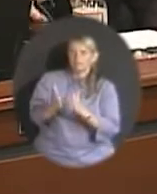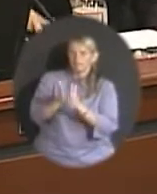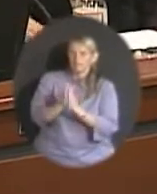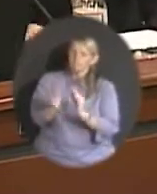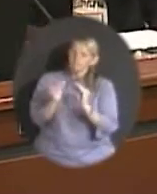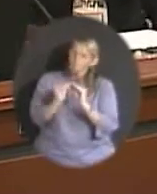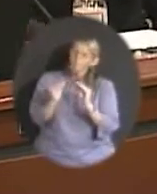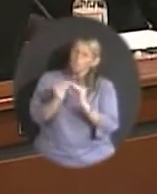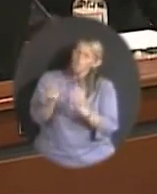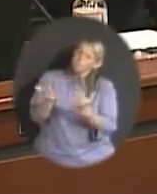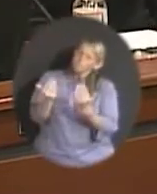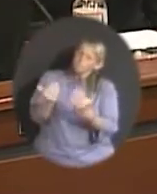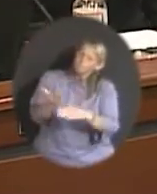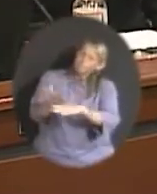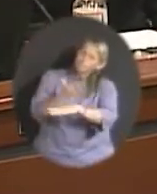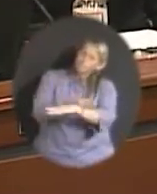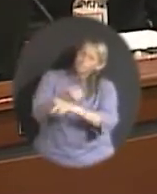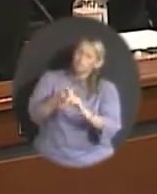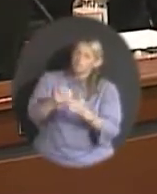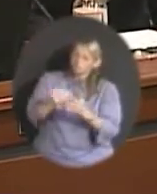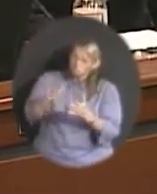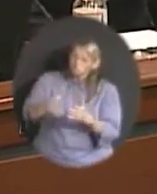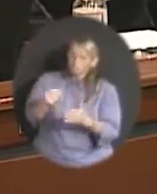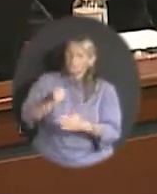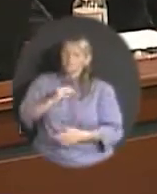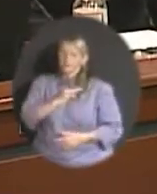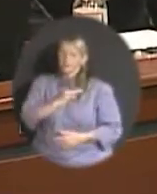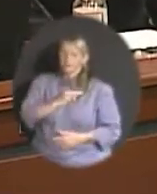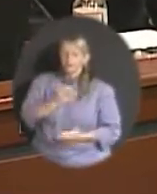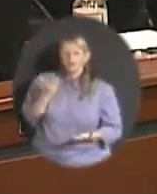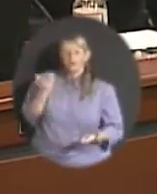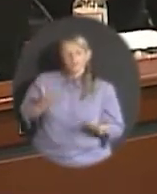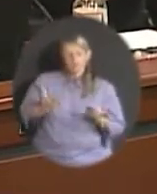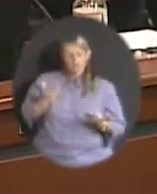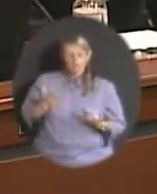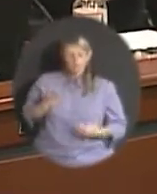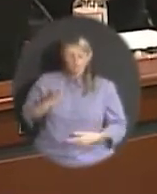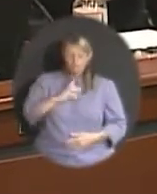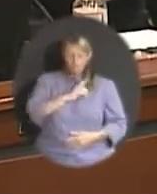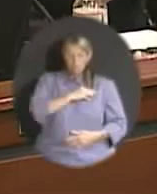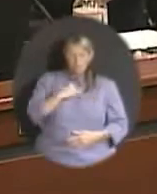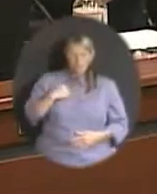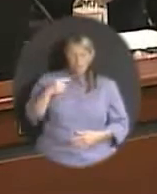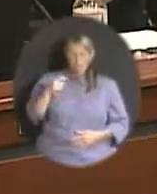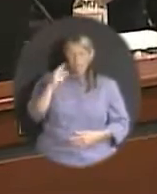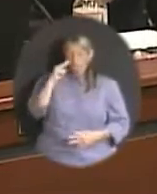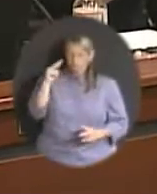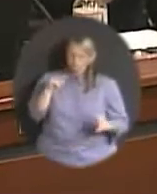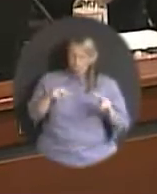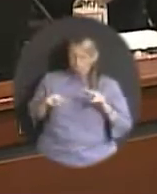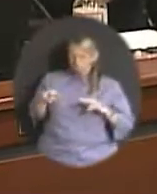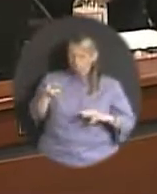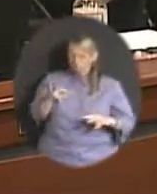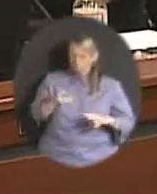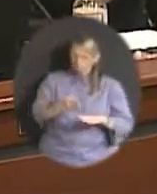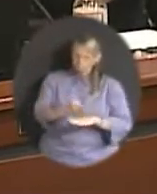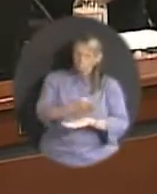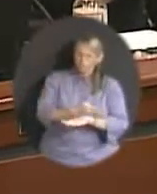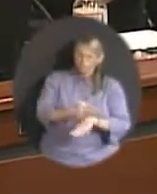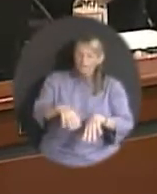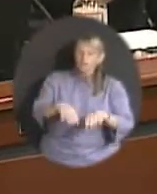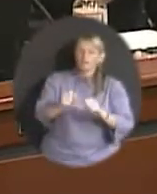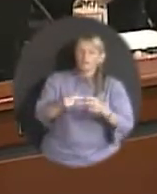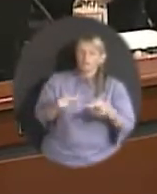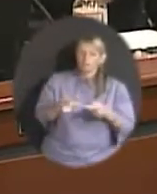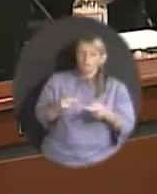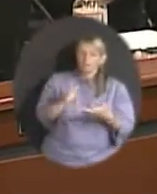and our staff, and that perhaps as board members we need to look at improving, and we're considering adopting a position that